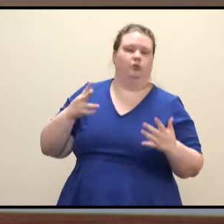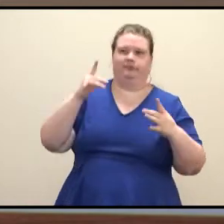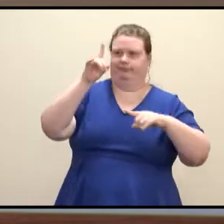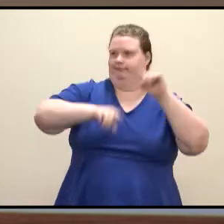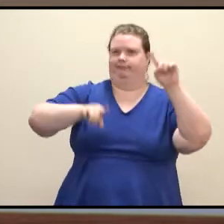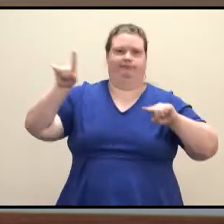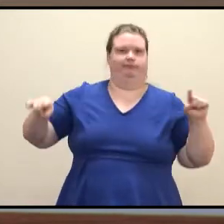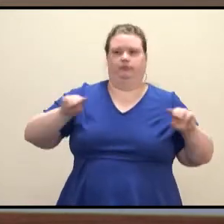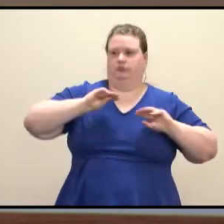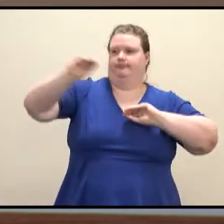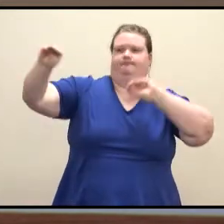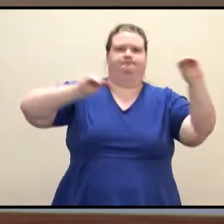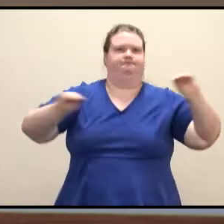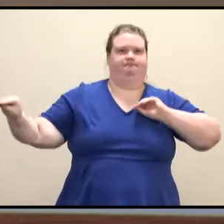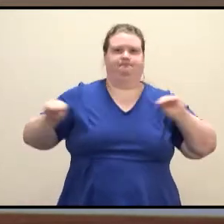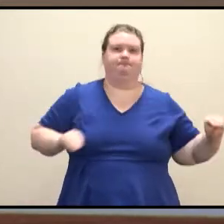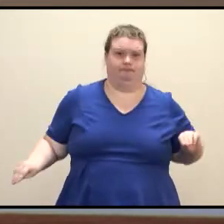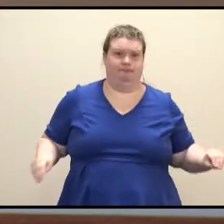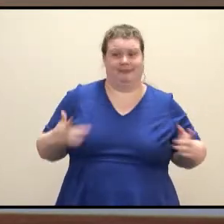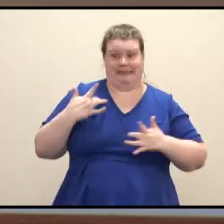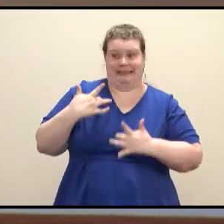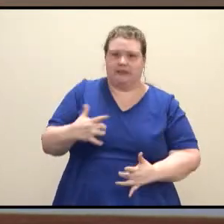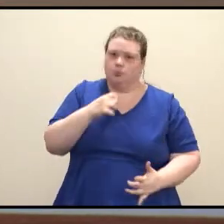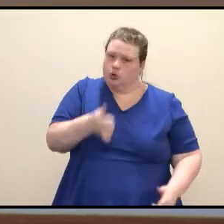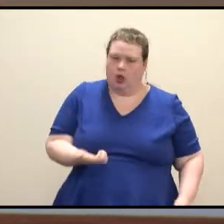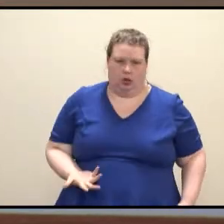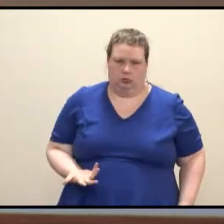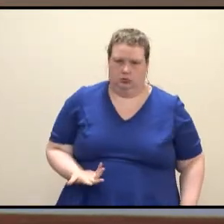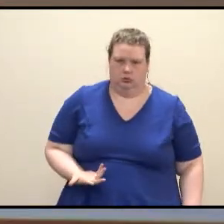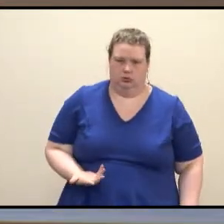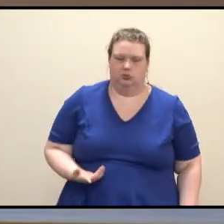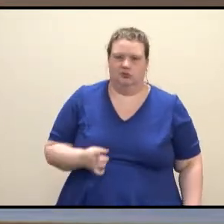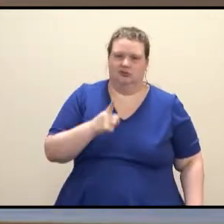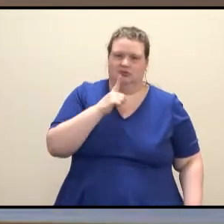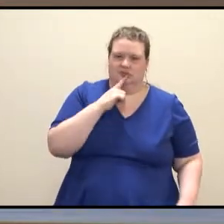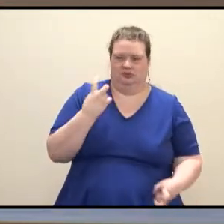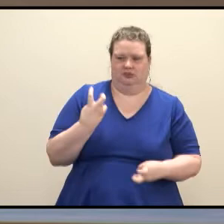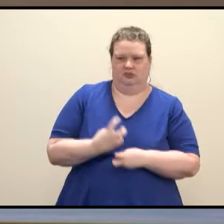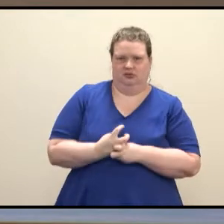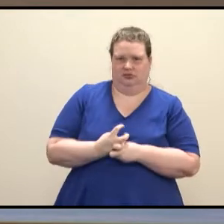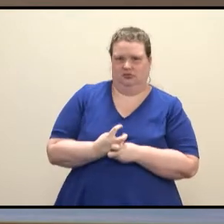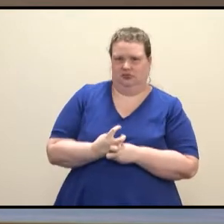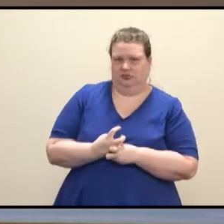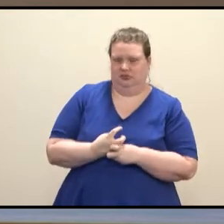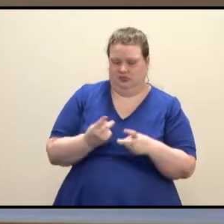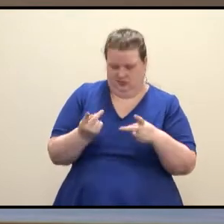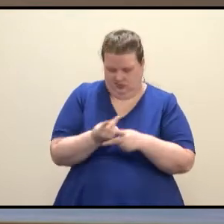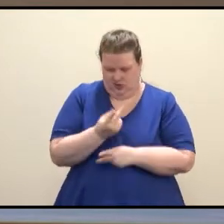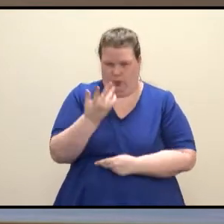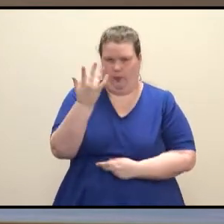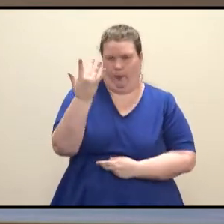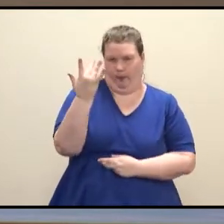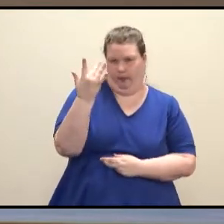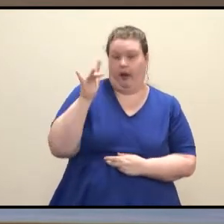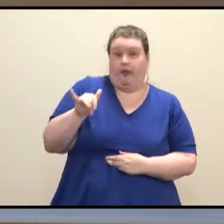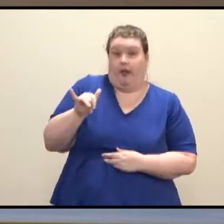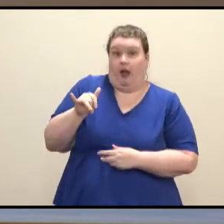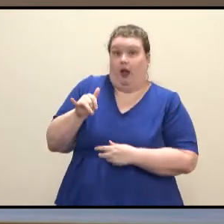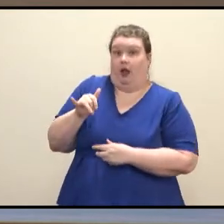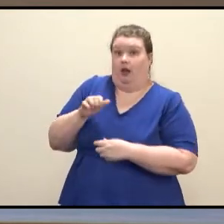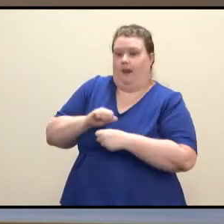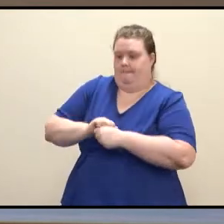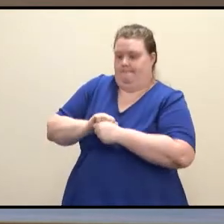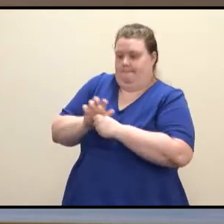of places. So it is difficult to understand why, and that's the pandemic.